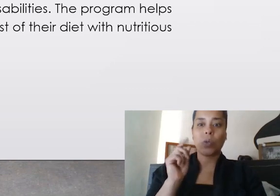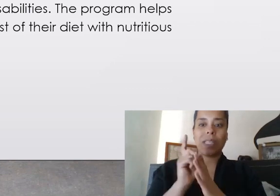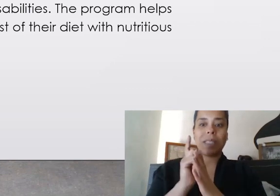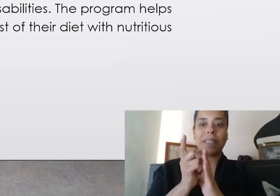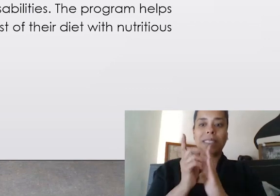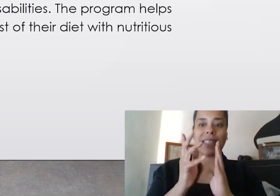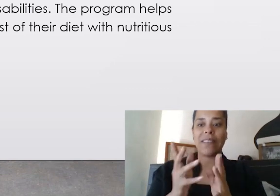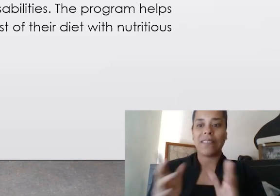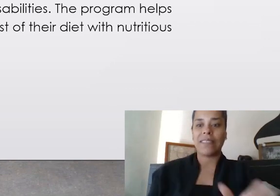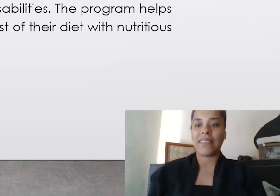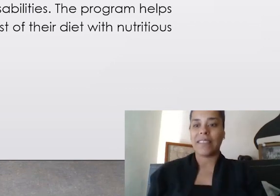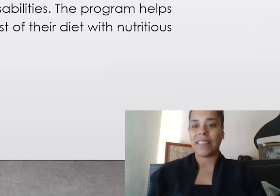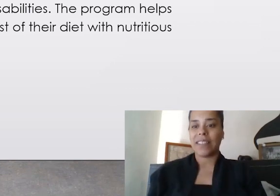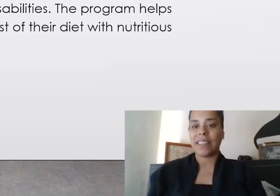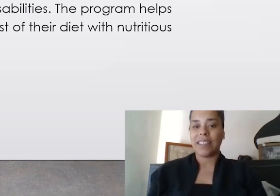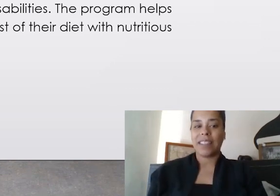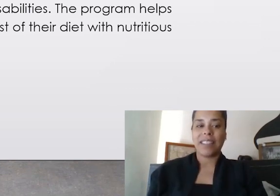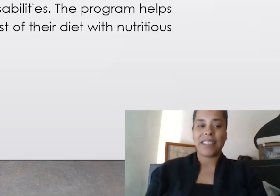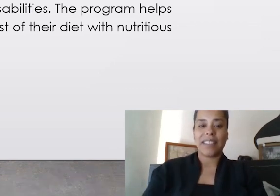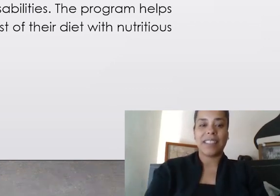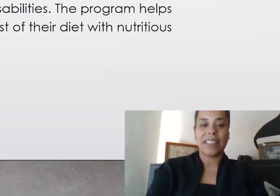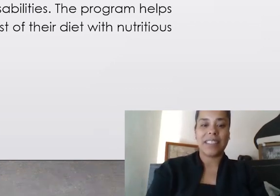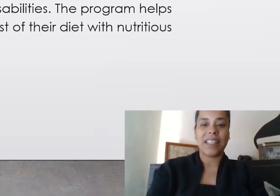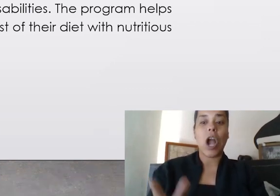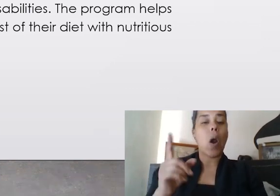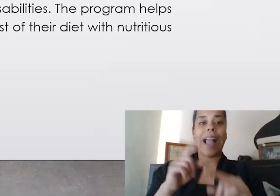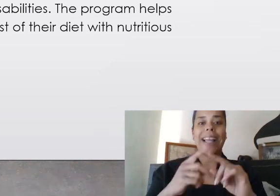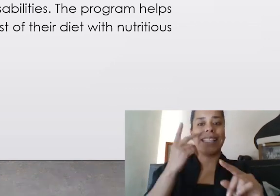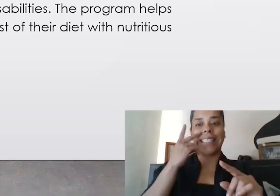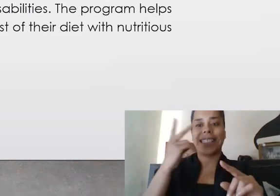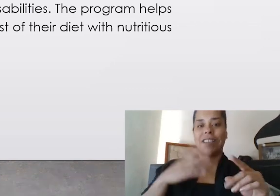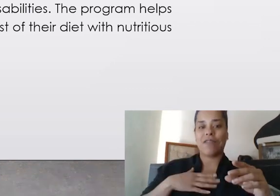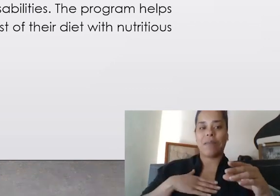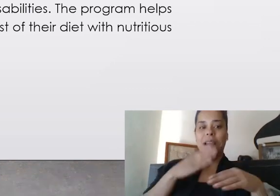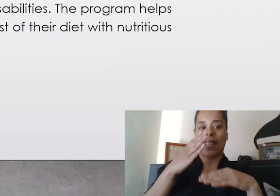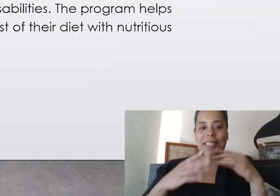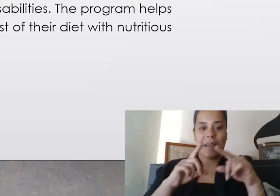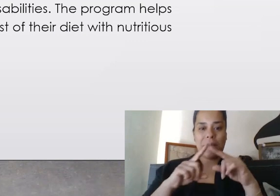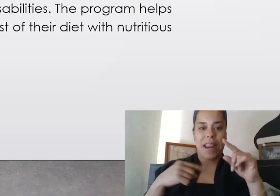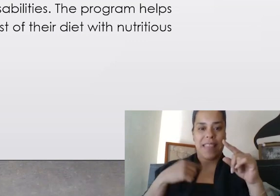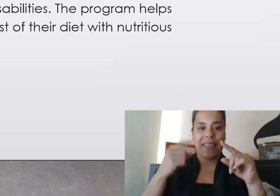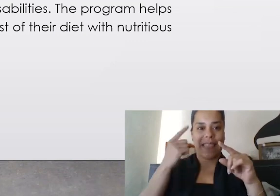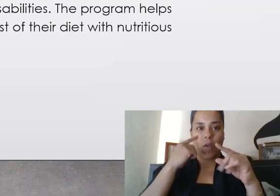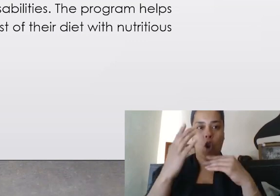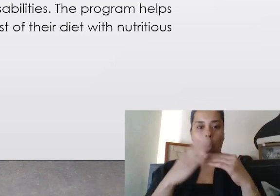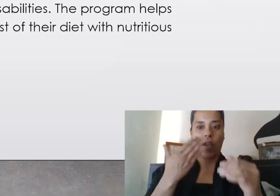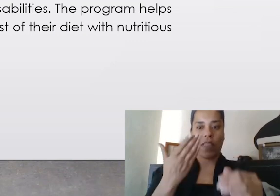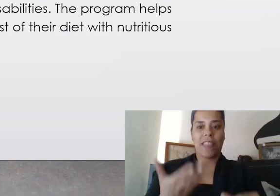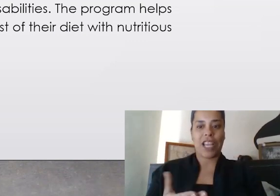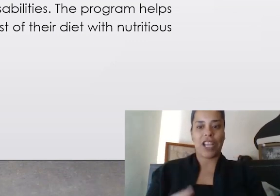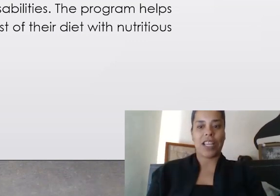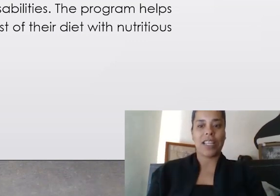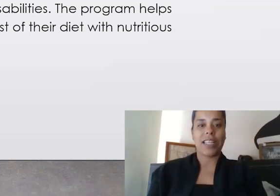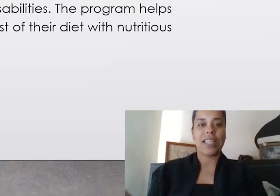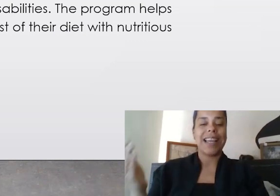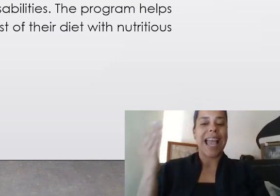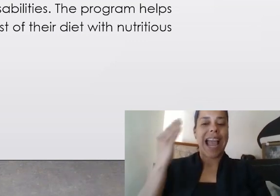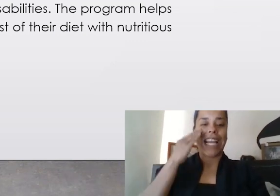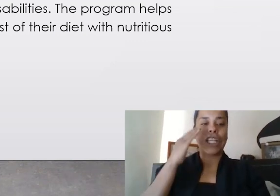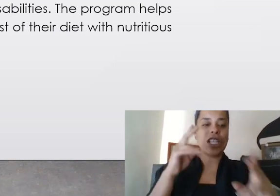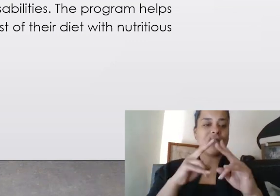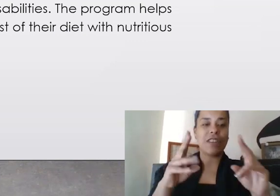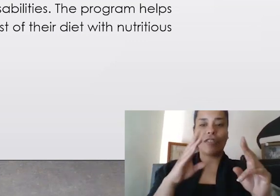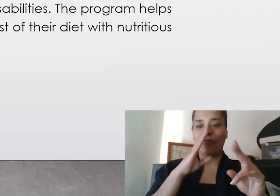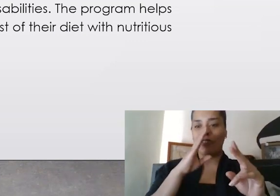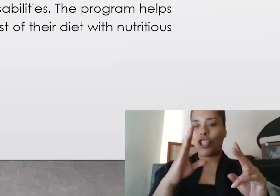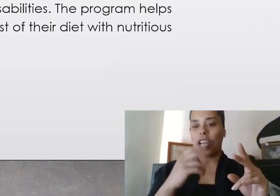Snap. I think I'm almost there. I can't see it from my end, but I think we're almost there. I'm sorry. I know this is a little cut and dry, and I'm sorry I can't make